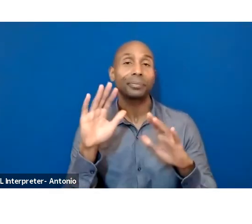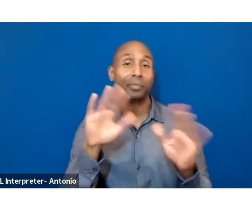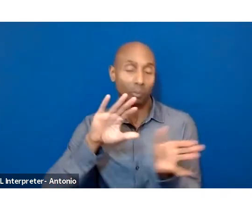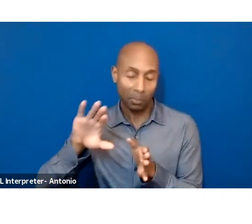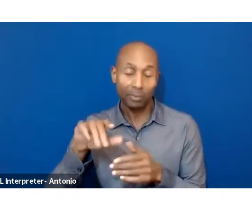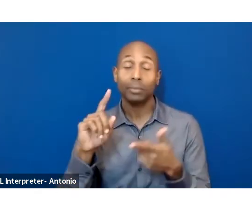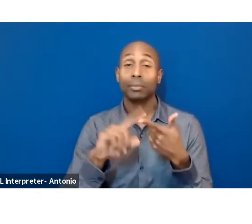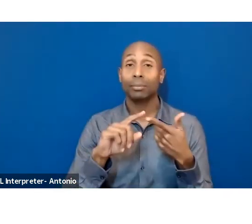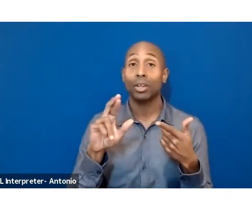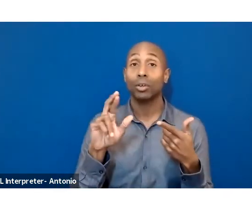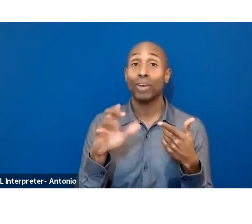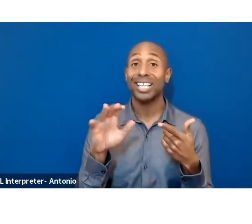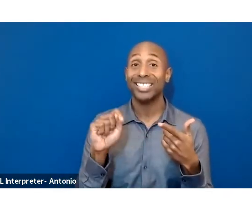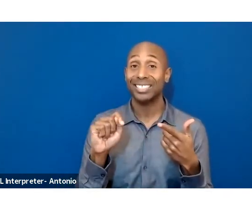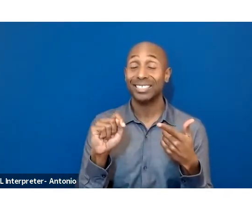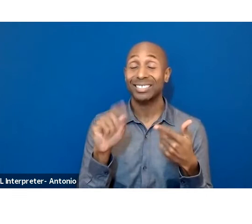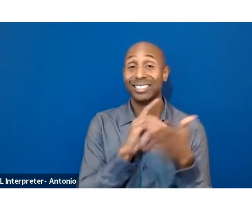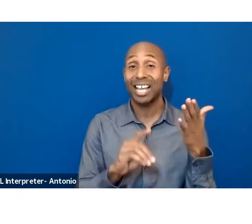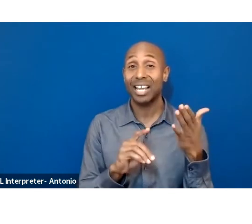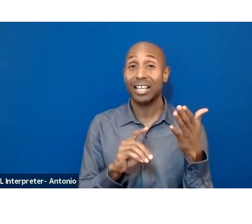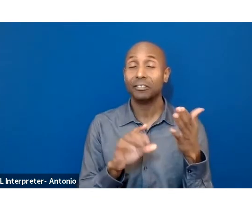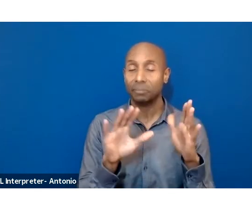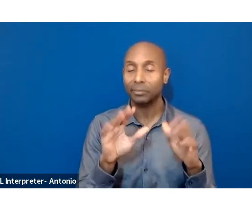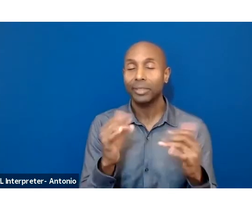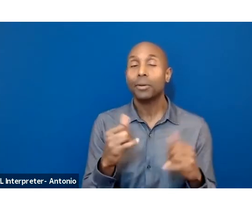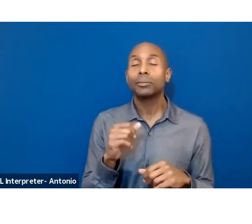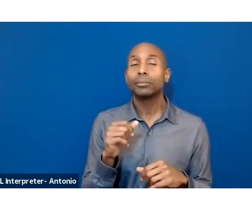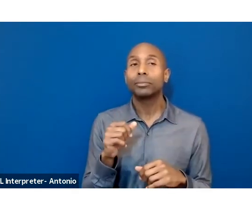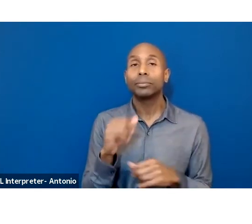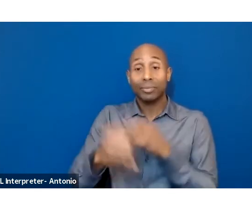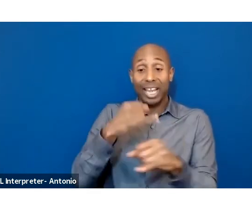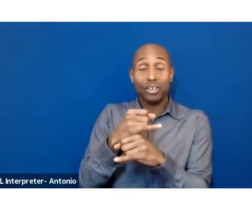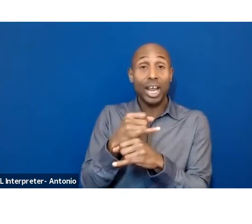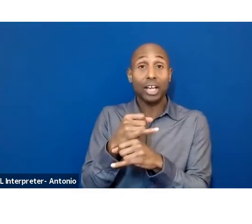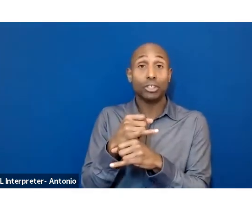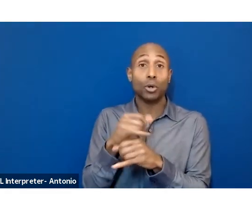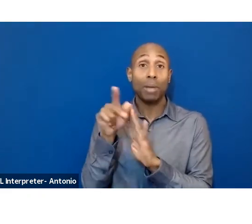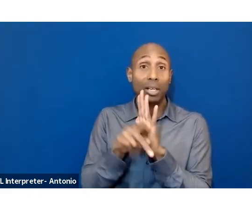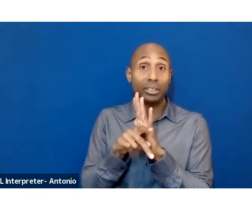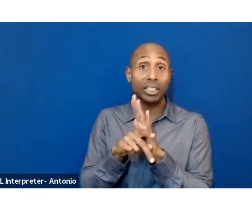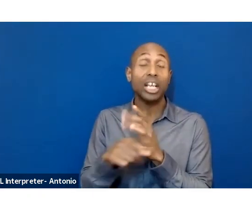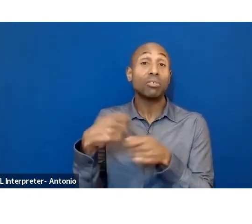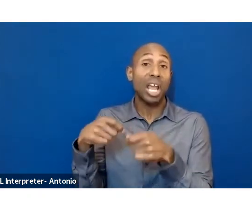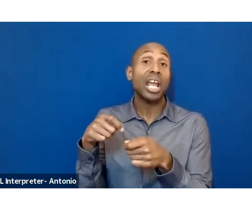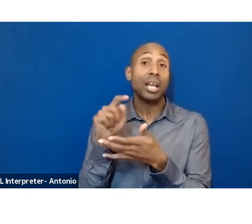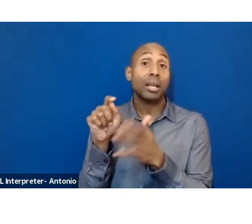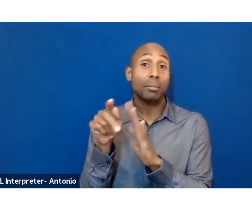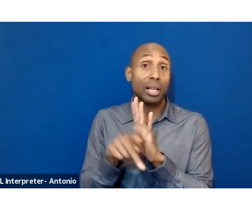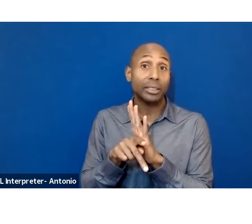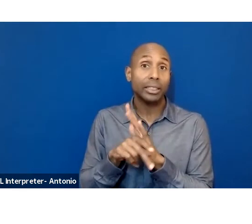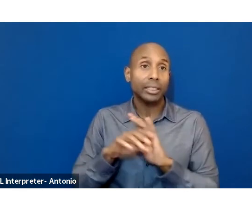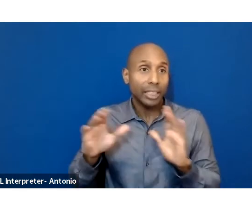international trade and labor policies that encouraged, that pushed, that offered incentives,